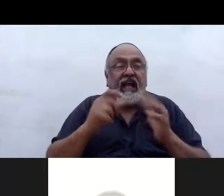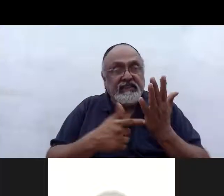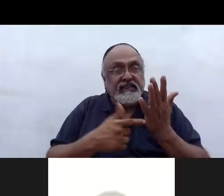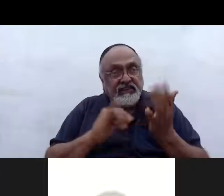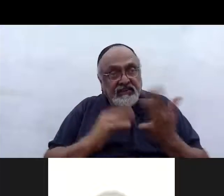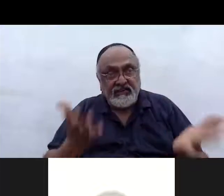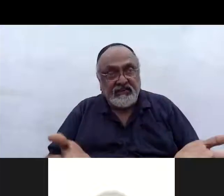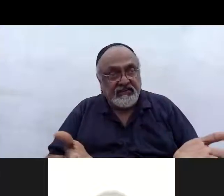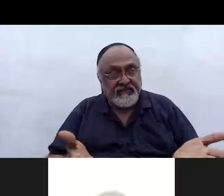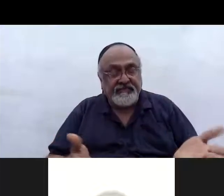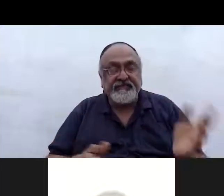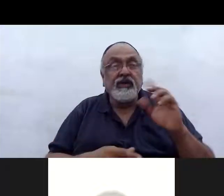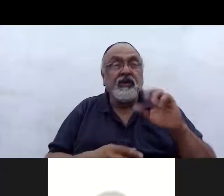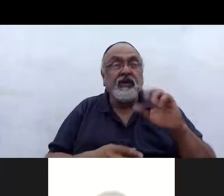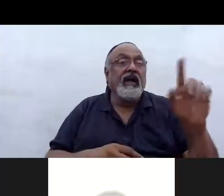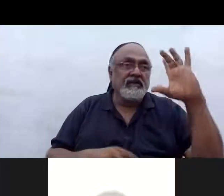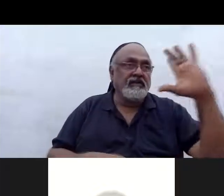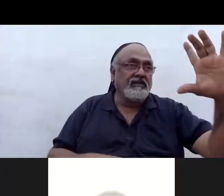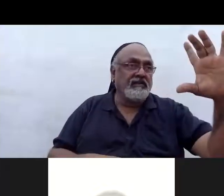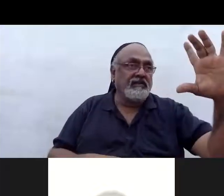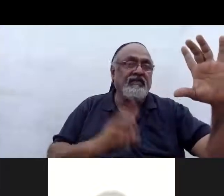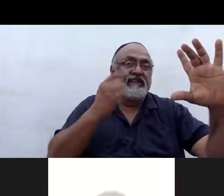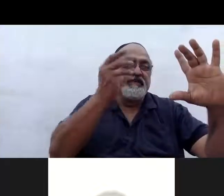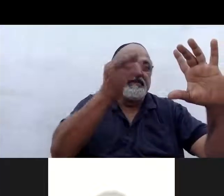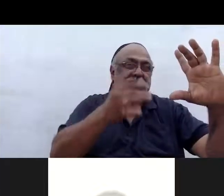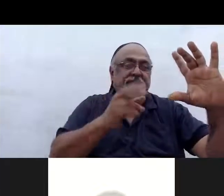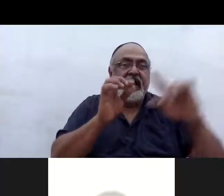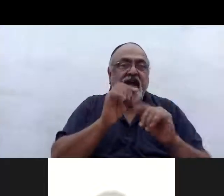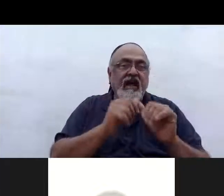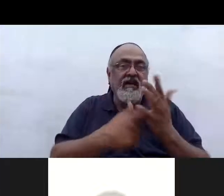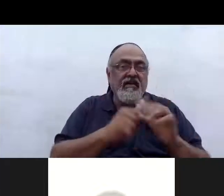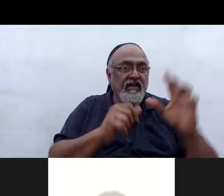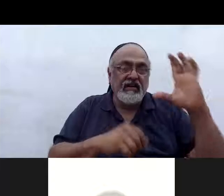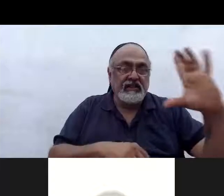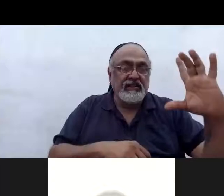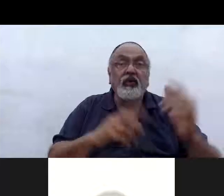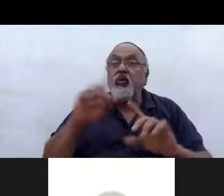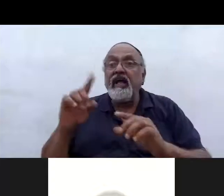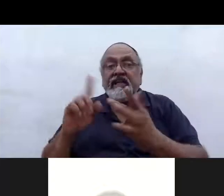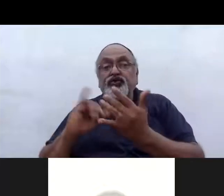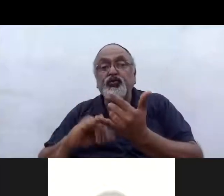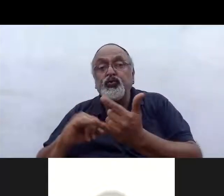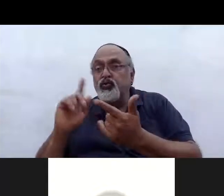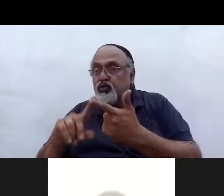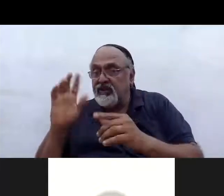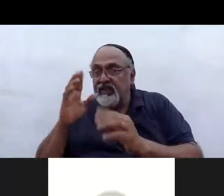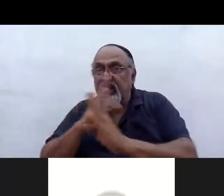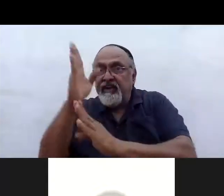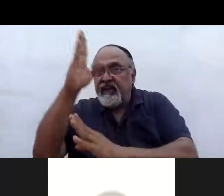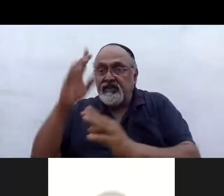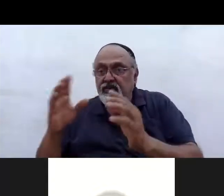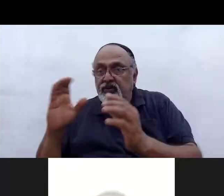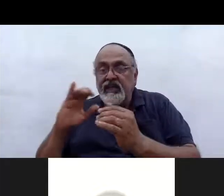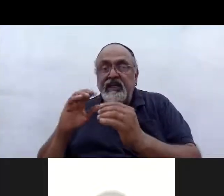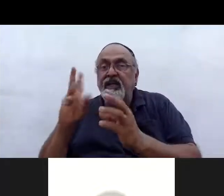mean, where the facts were. That is in the first few paragraphs of the judgment. Where the issues were, by navigating through Control